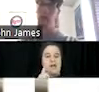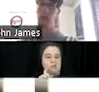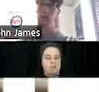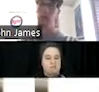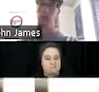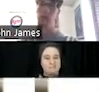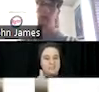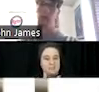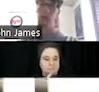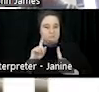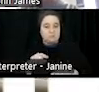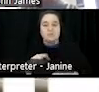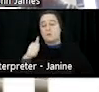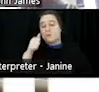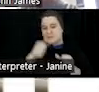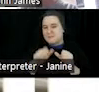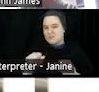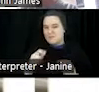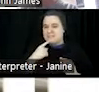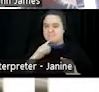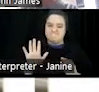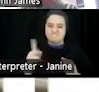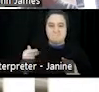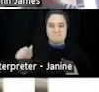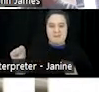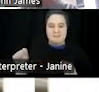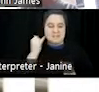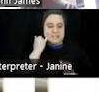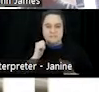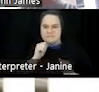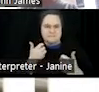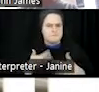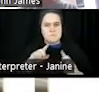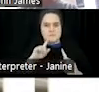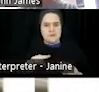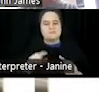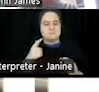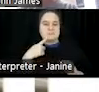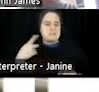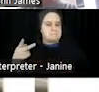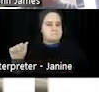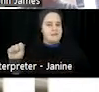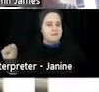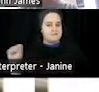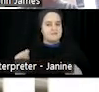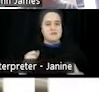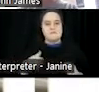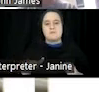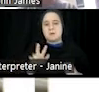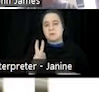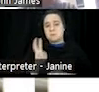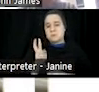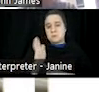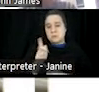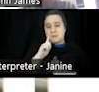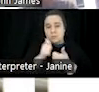Remember, you can always pass if you're not up for answering the question. And we have about 2 to 3 minutes for